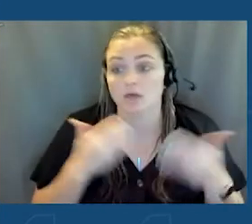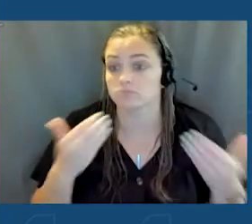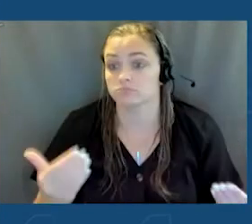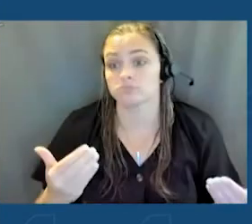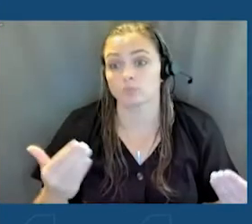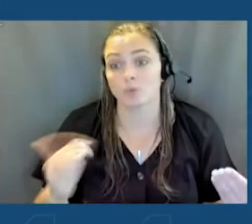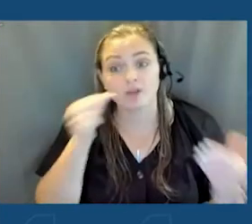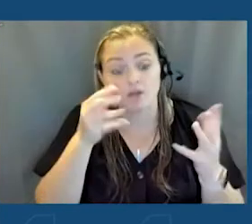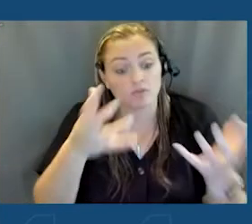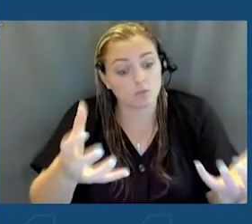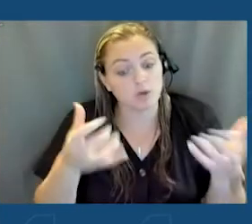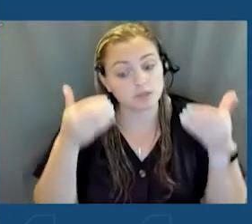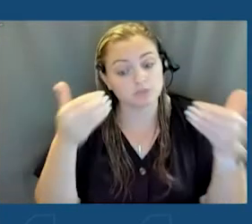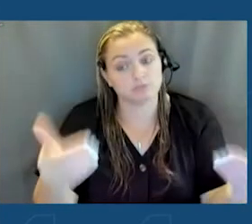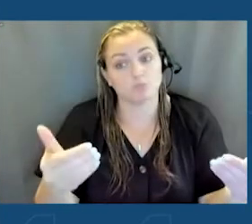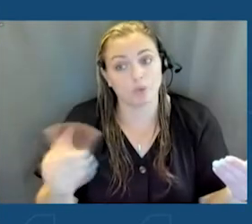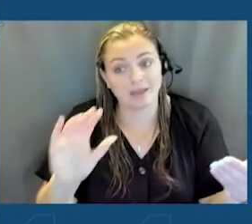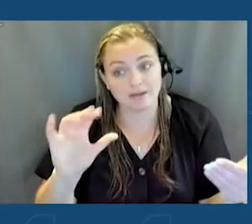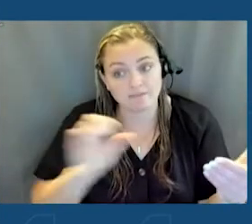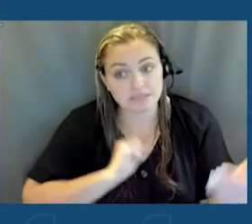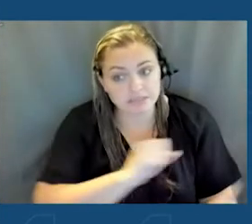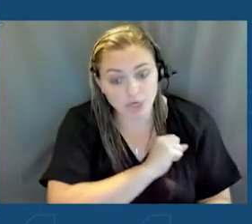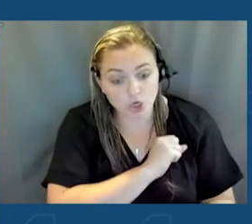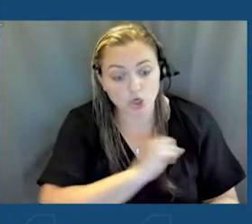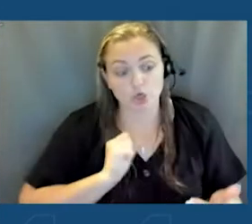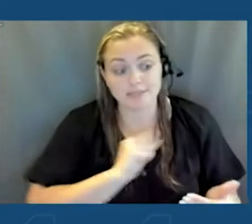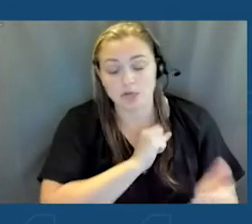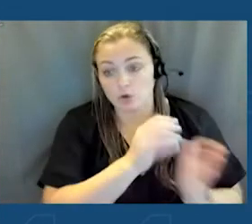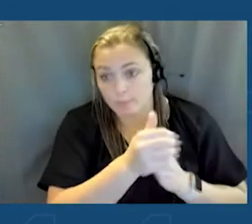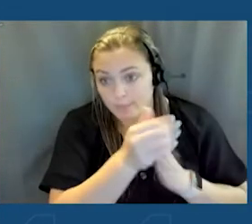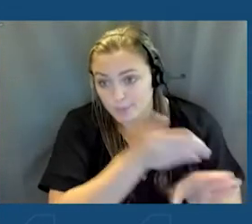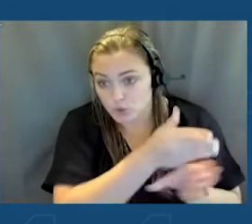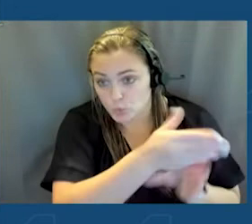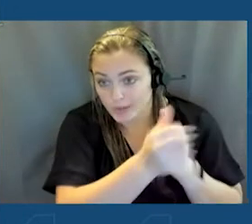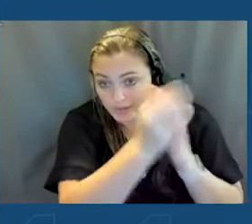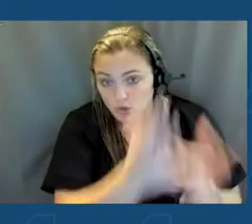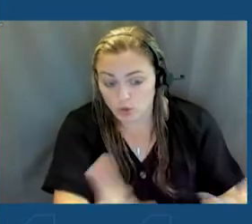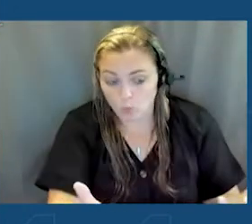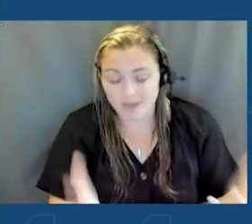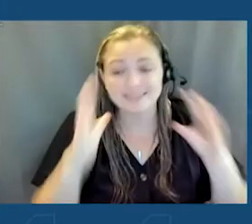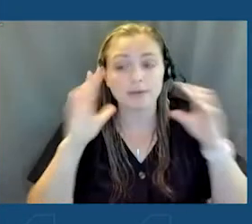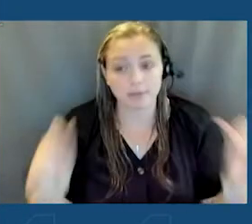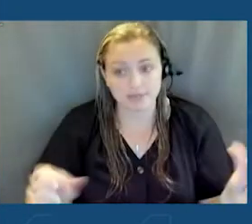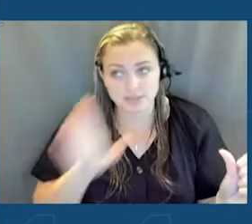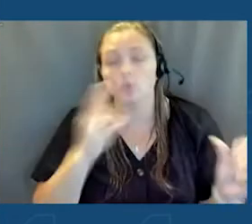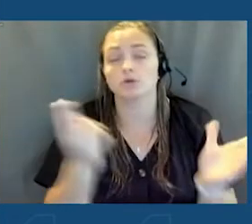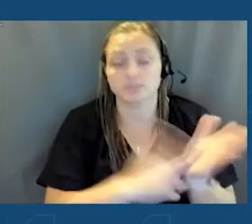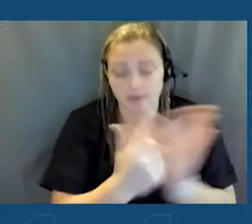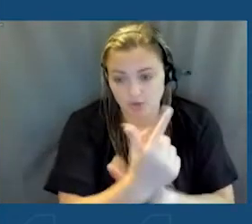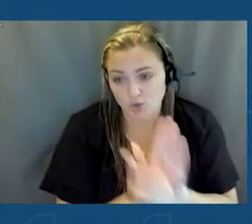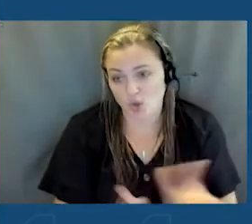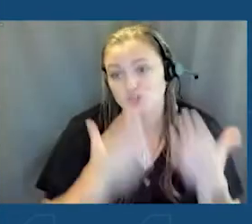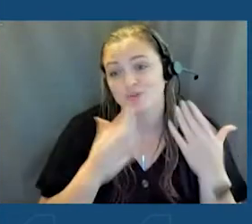do it. We've got a senator and a Senate Majority Leader who wants to do it. And we have a president who will sign it into law. So thank you very